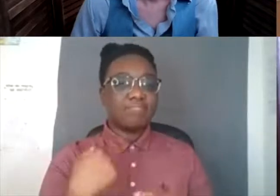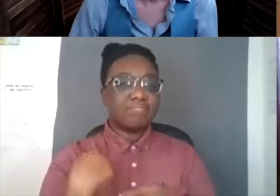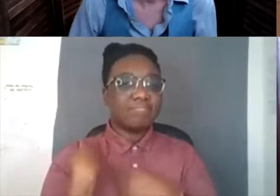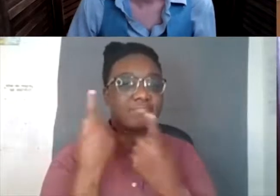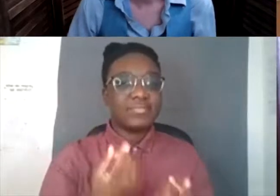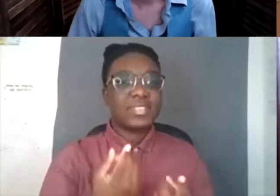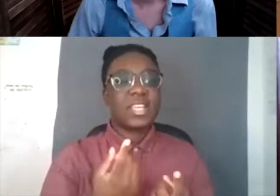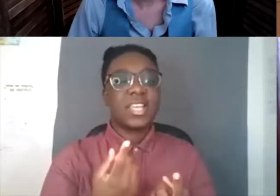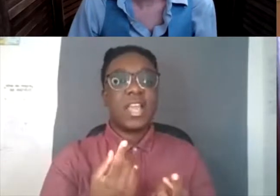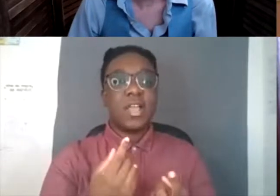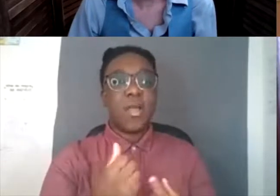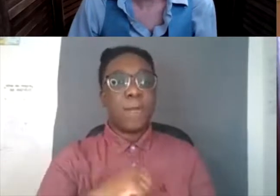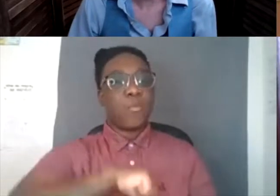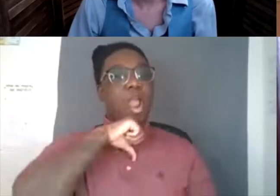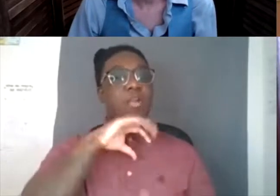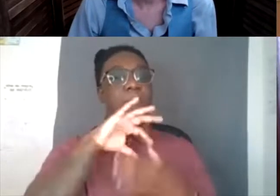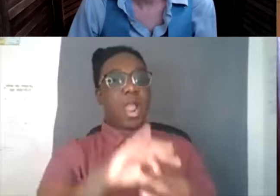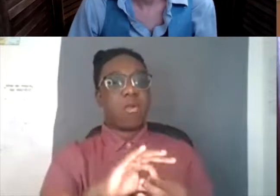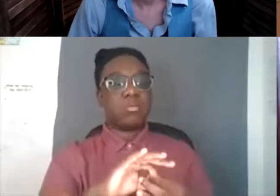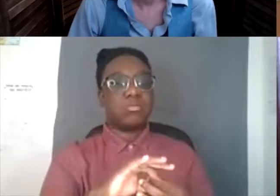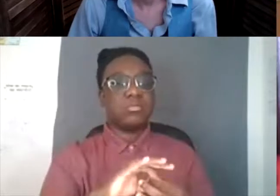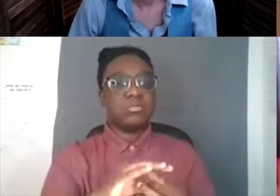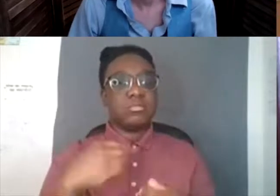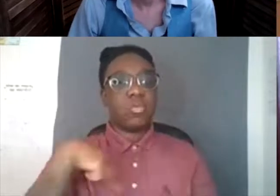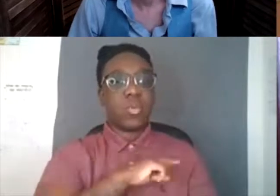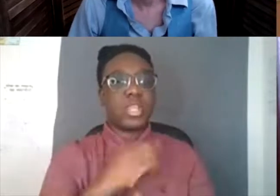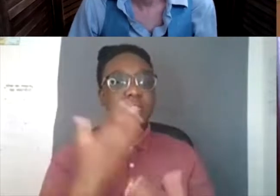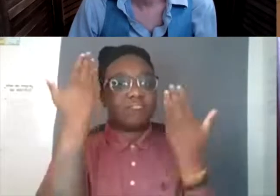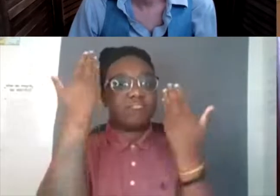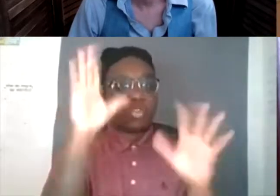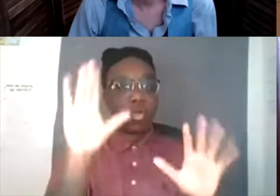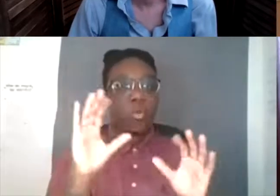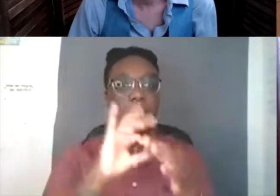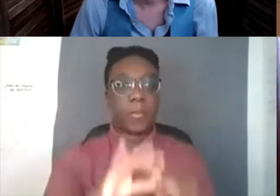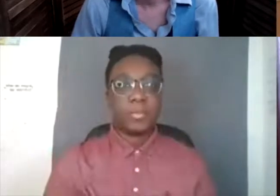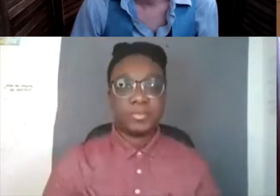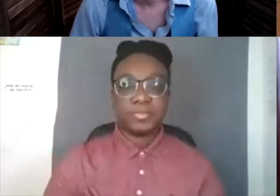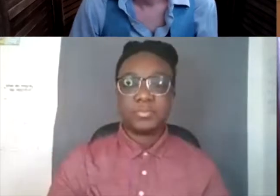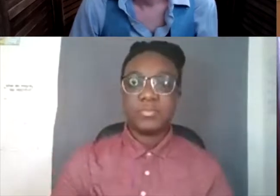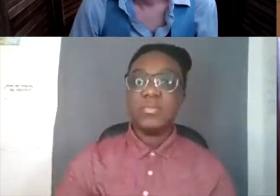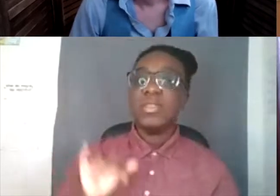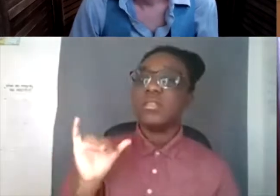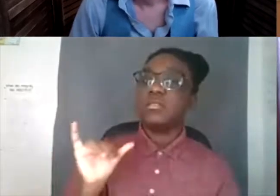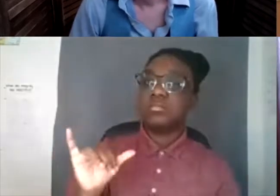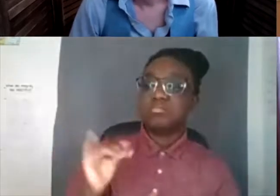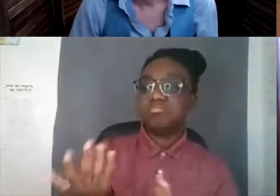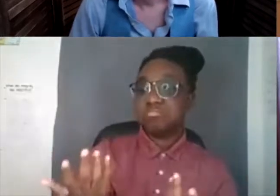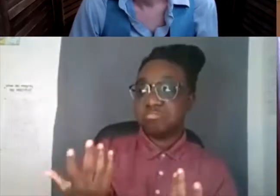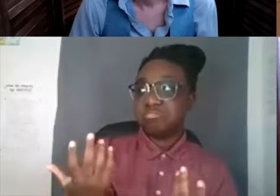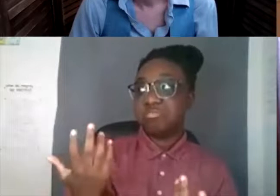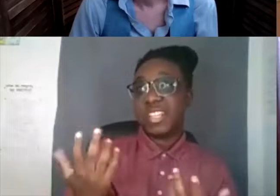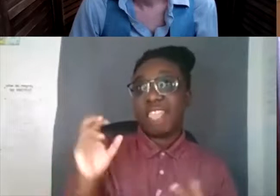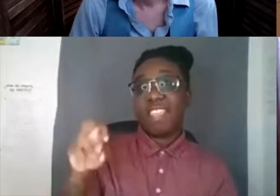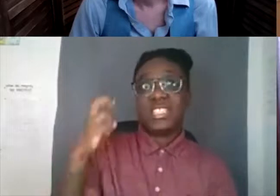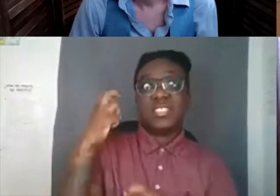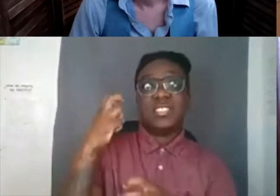really proud of that we don't really know about? And maybe if it's a rerun, we can look for. And that's hard to know. It would be